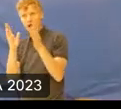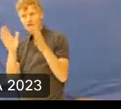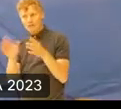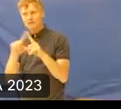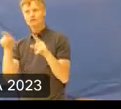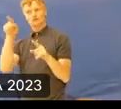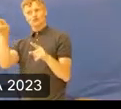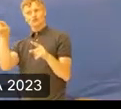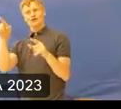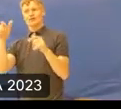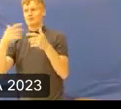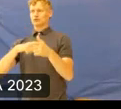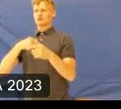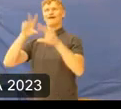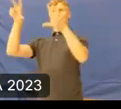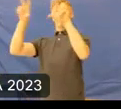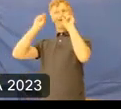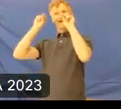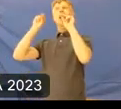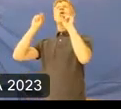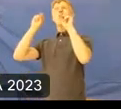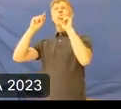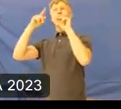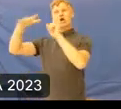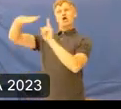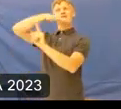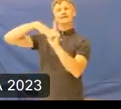here, we have in effect started the meeting.